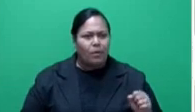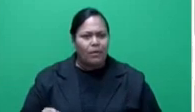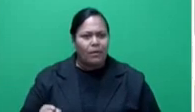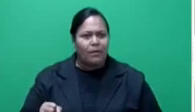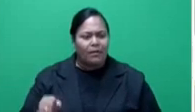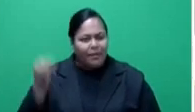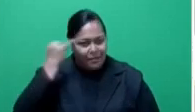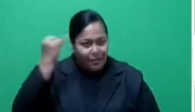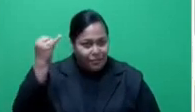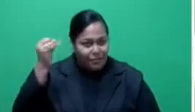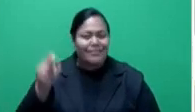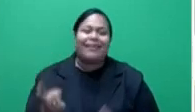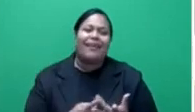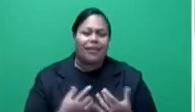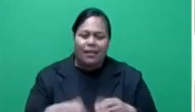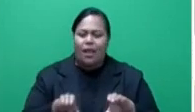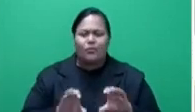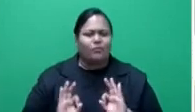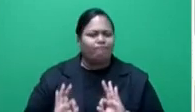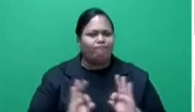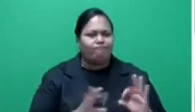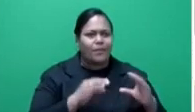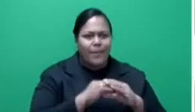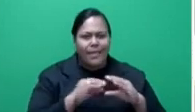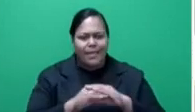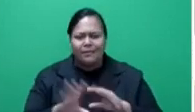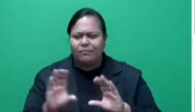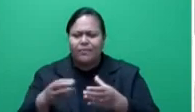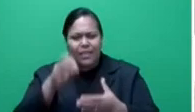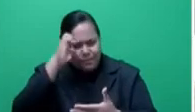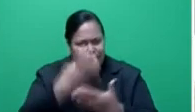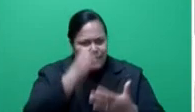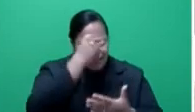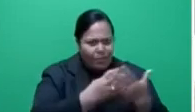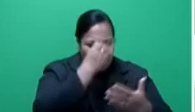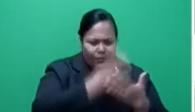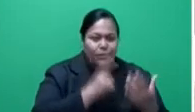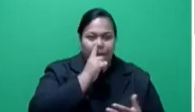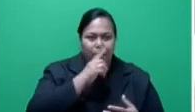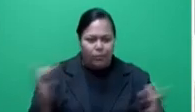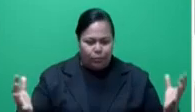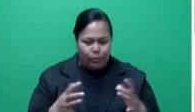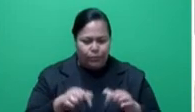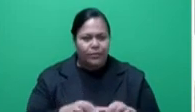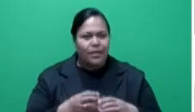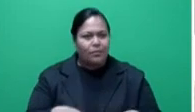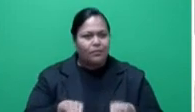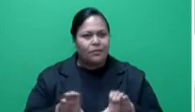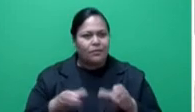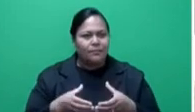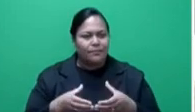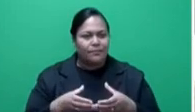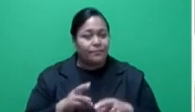good council. People from the private sector, the banking sector, etc. So, Mr. Speaker, sir, the FNU will continue to